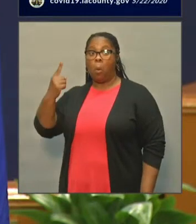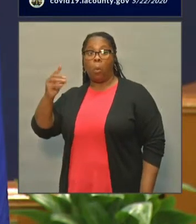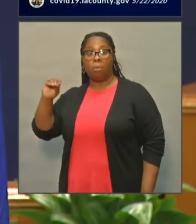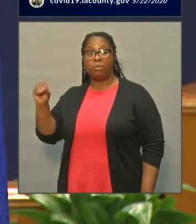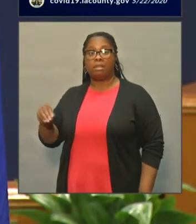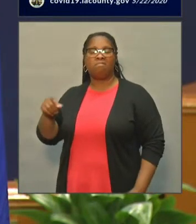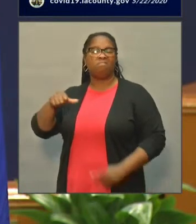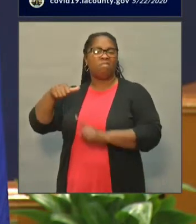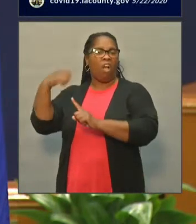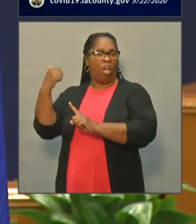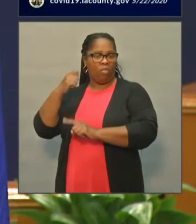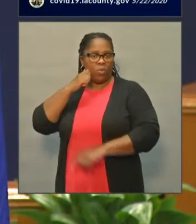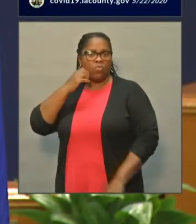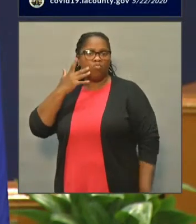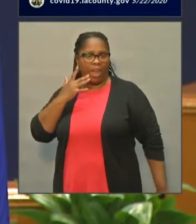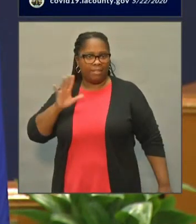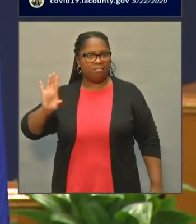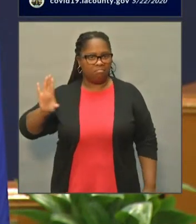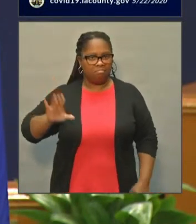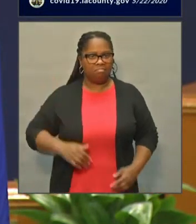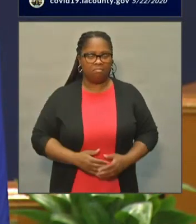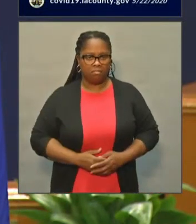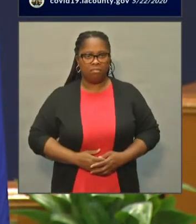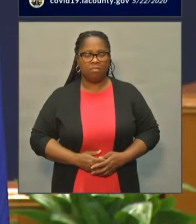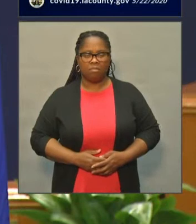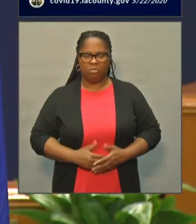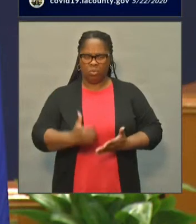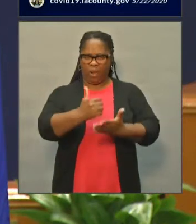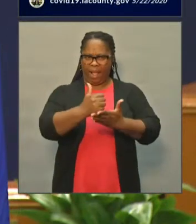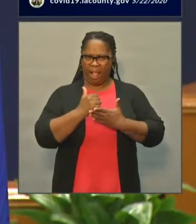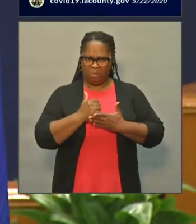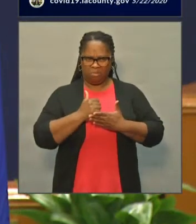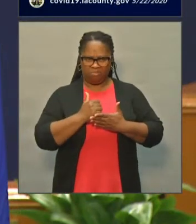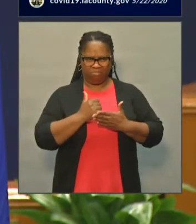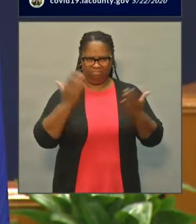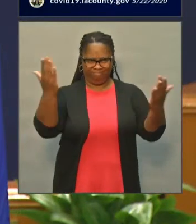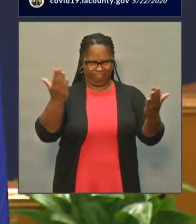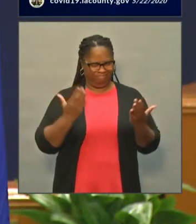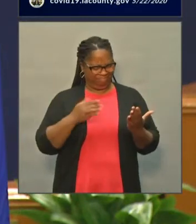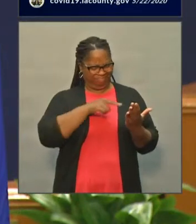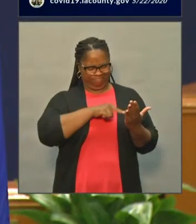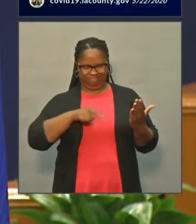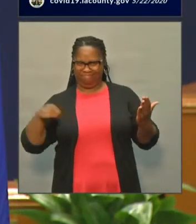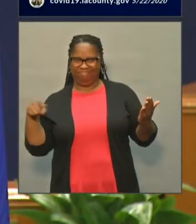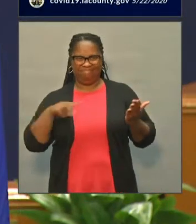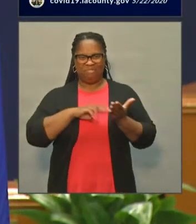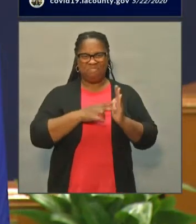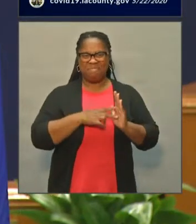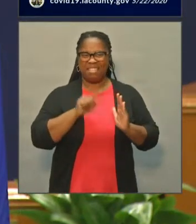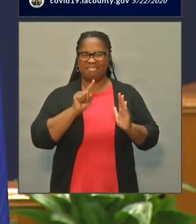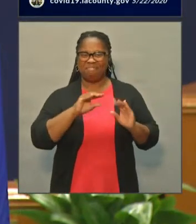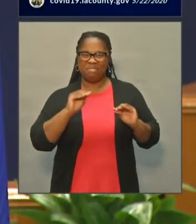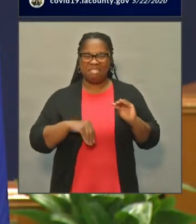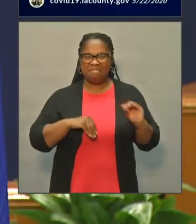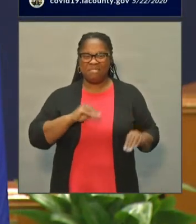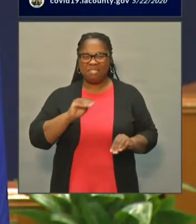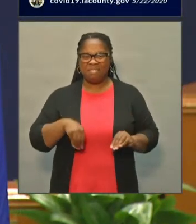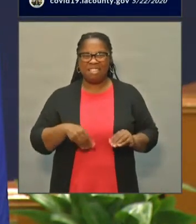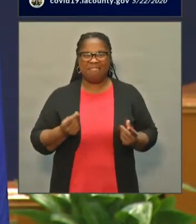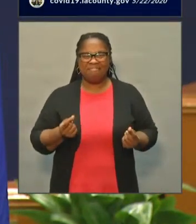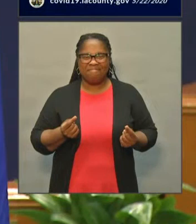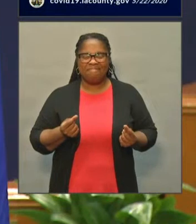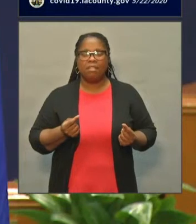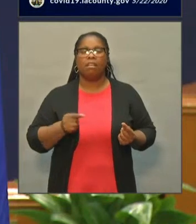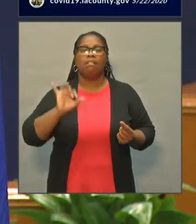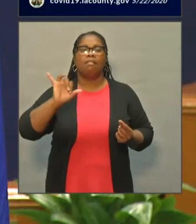with another race or ethnicity. To better understand what these numbers mean, we analyze them as rates per 100,000